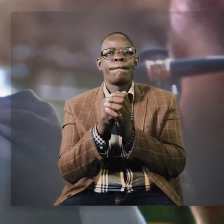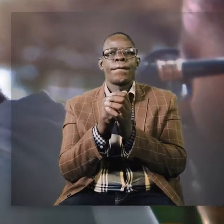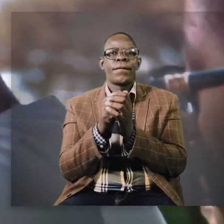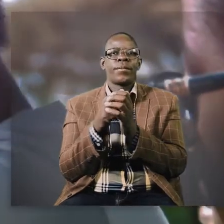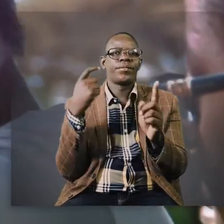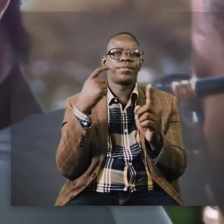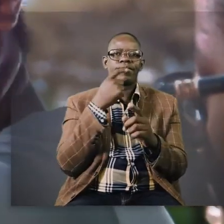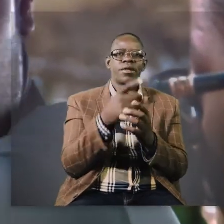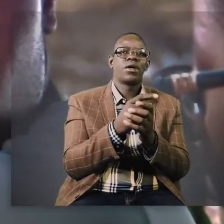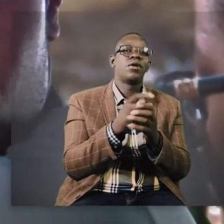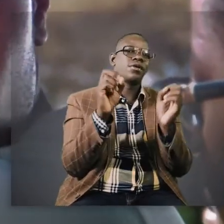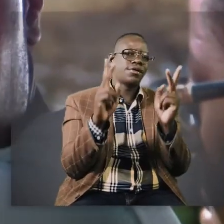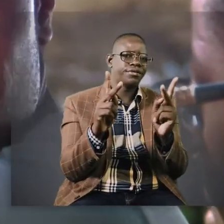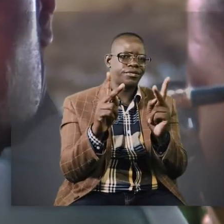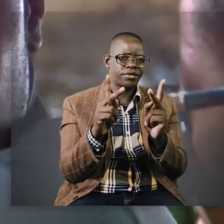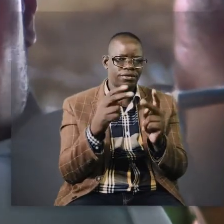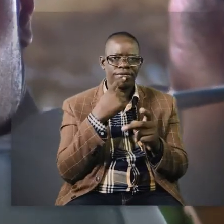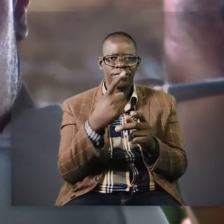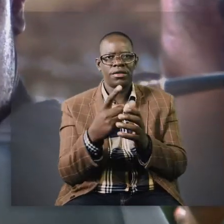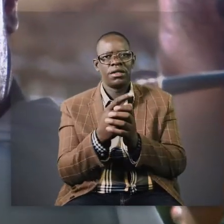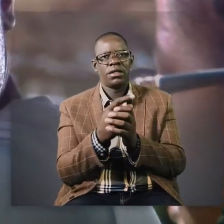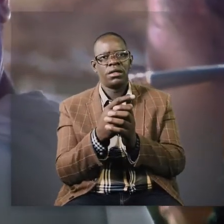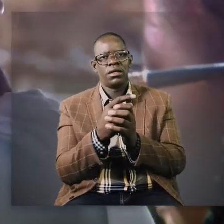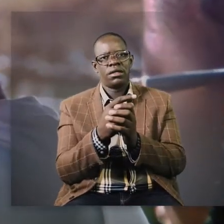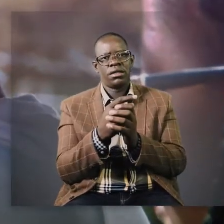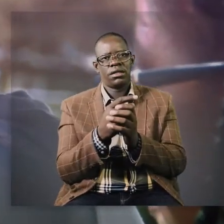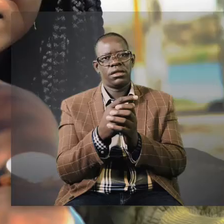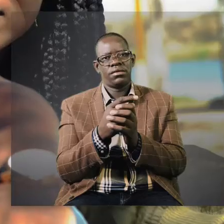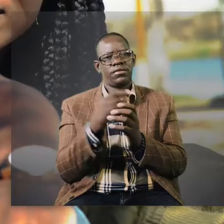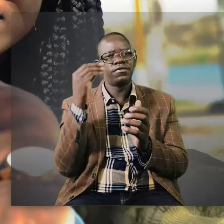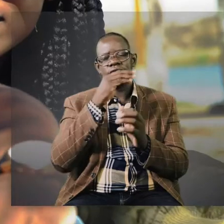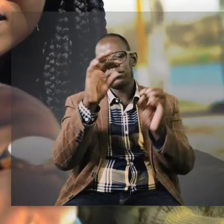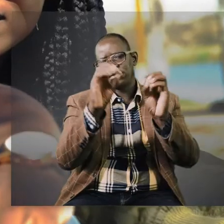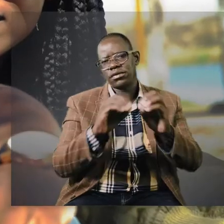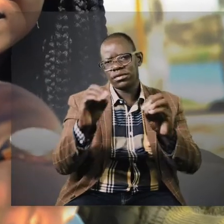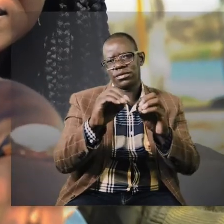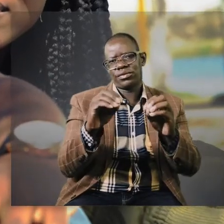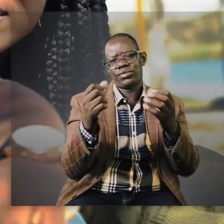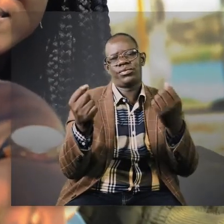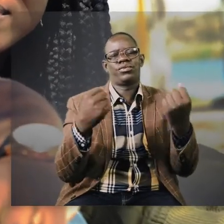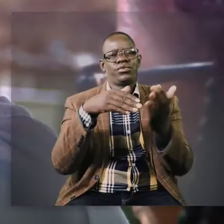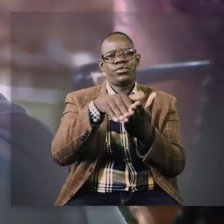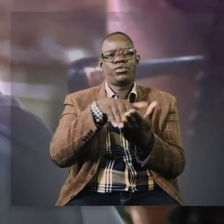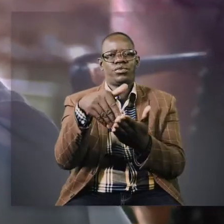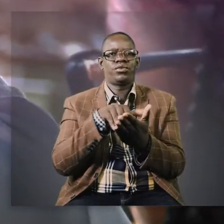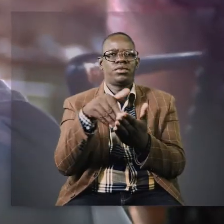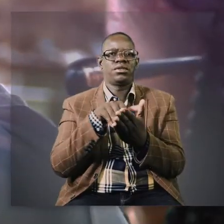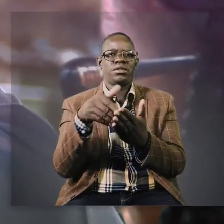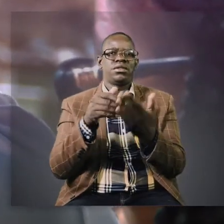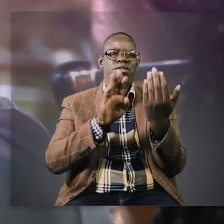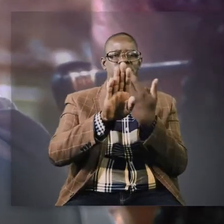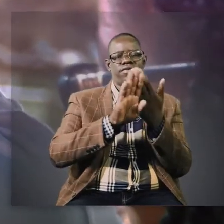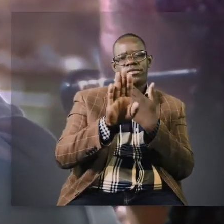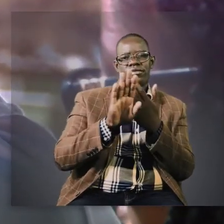statement. So we can say an unhealthy diet will actually make their bodies weak and less maybe